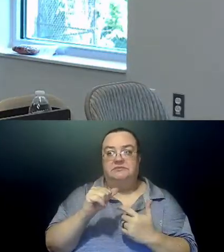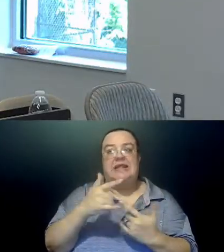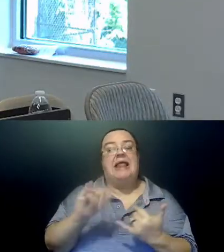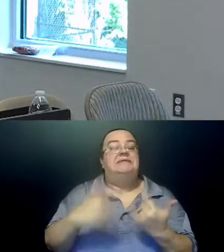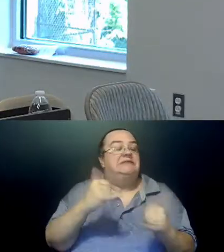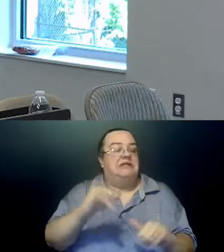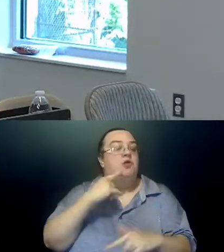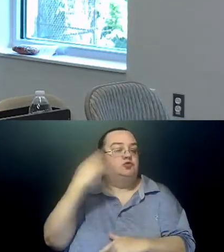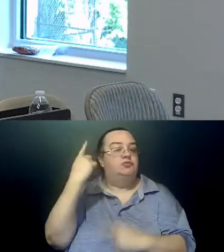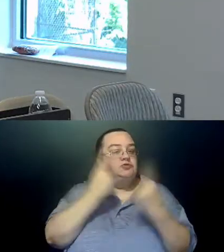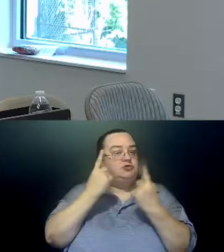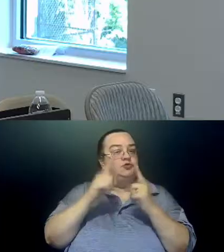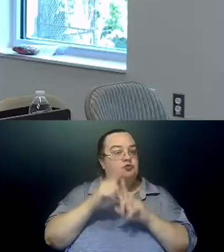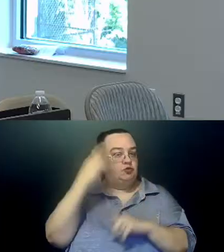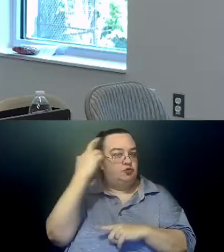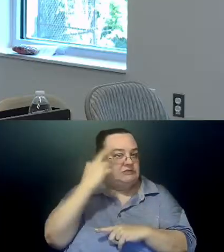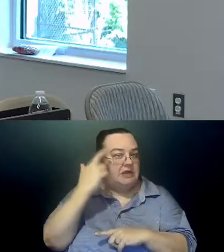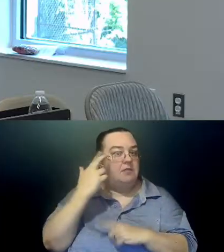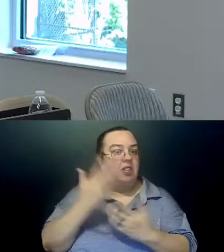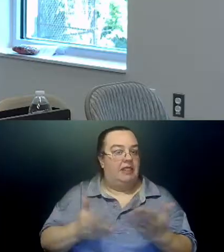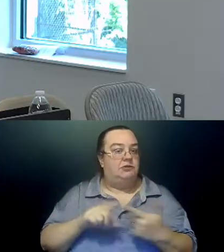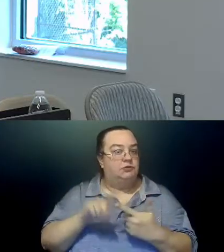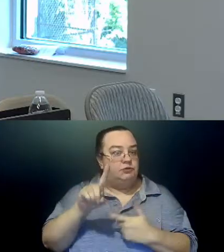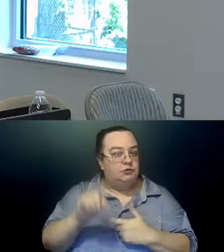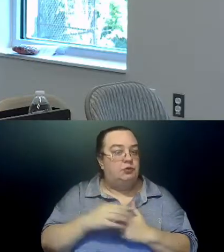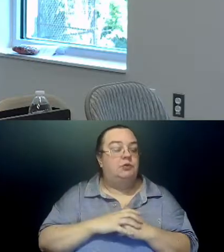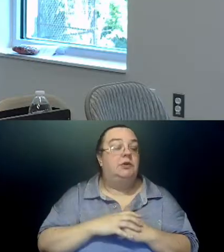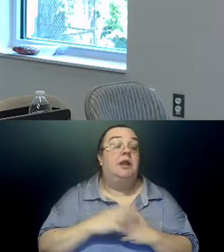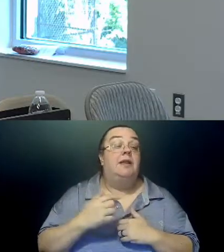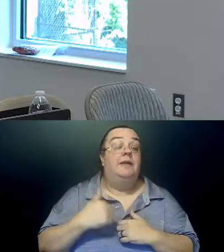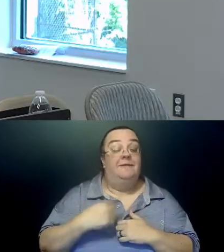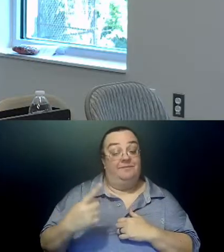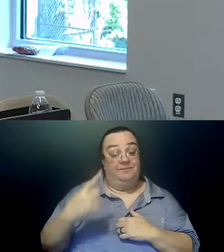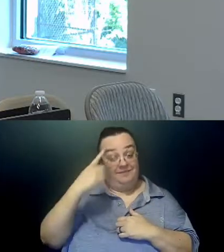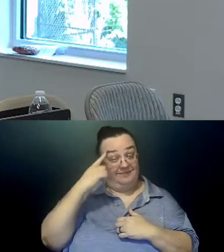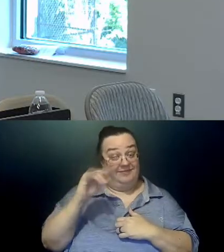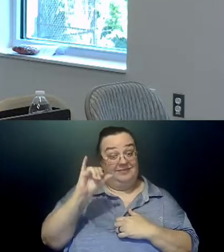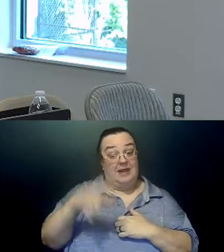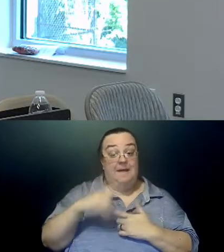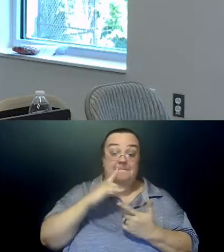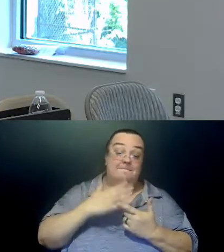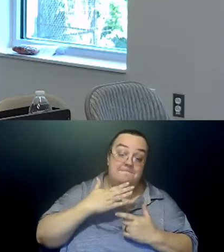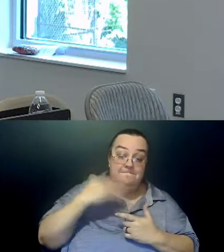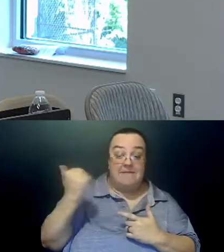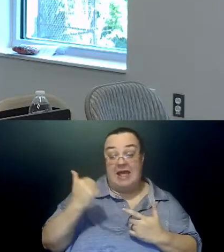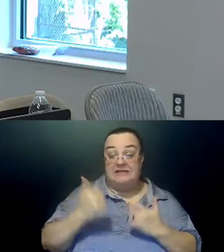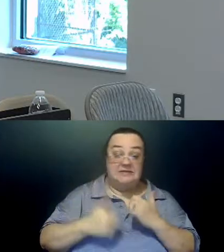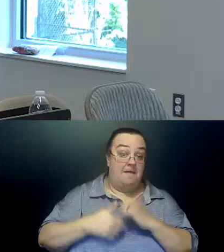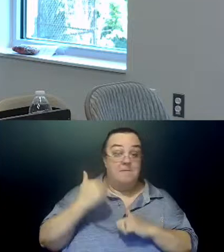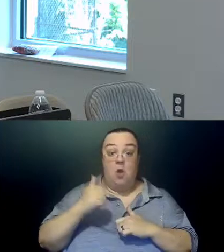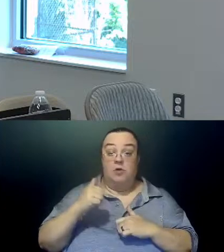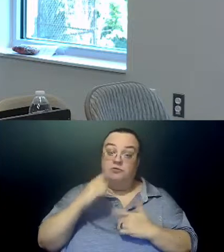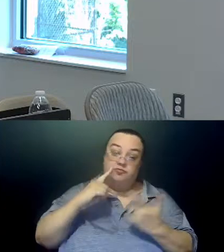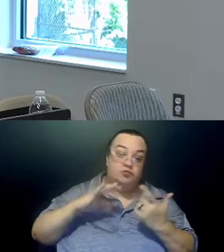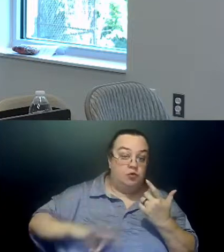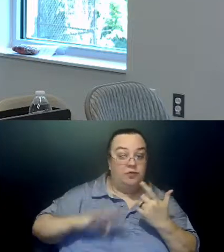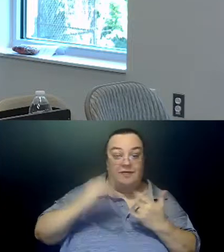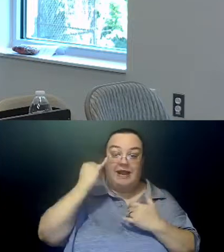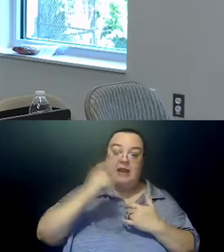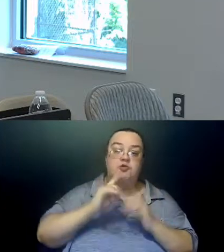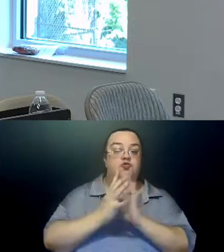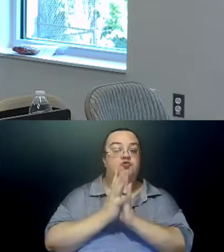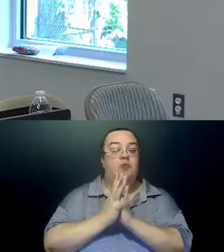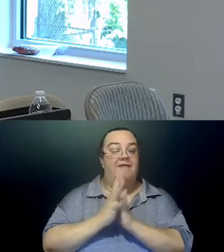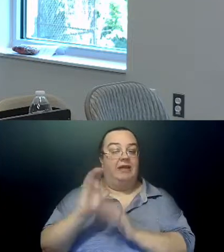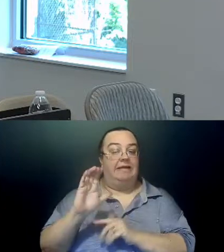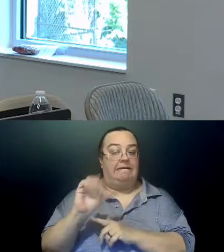The other thing is, I think the best and most lucrative idea is the traffic cams. Amy reported